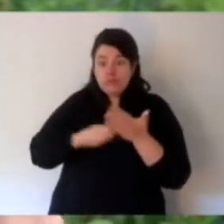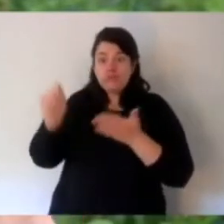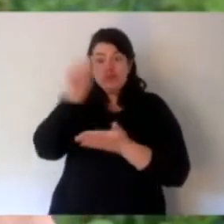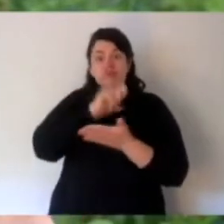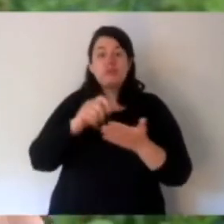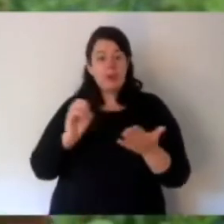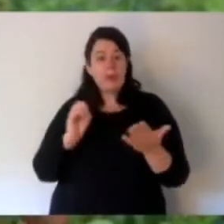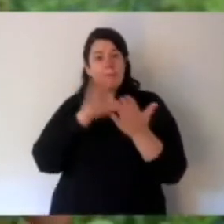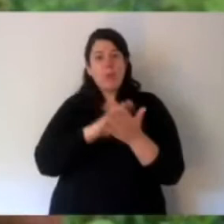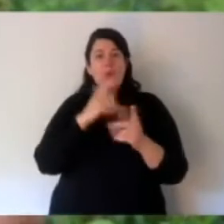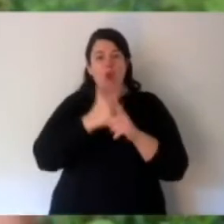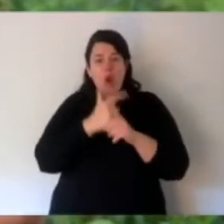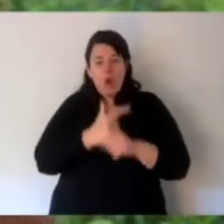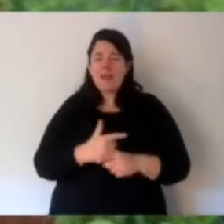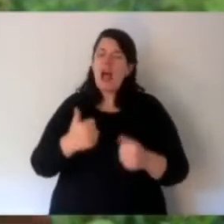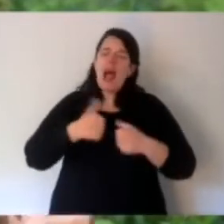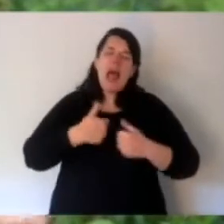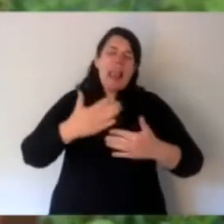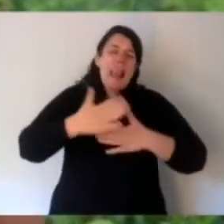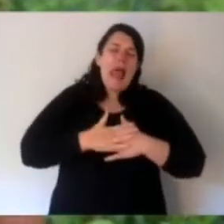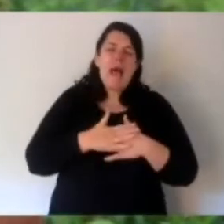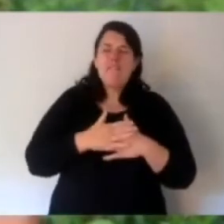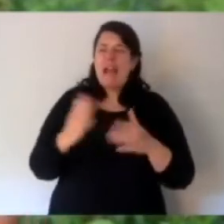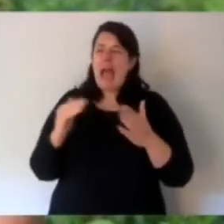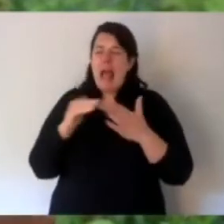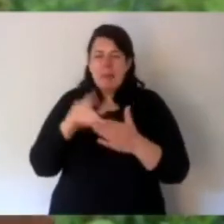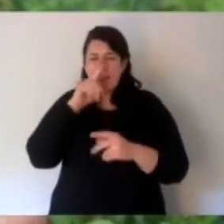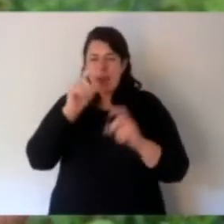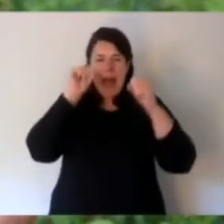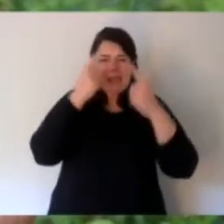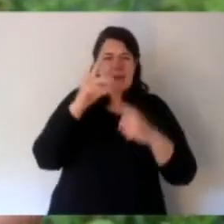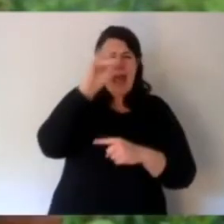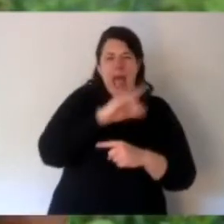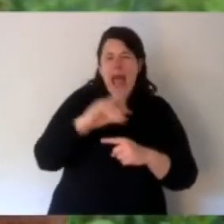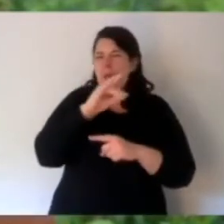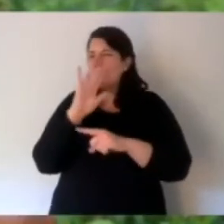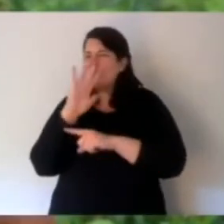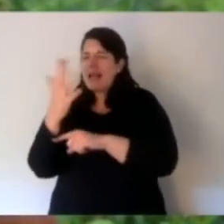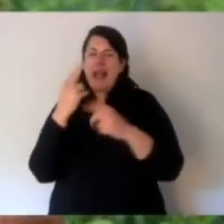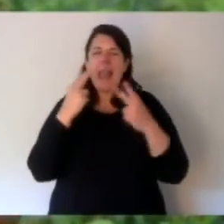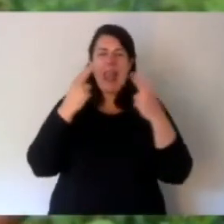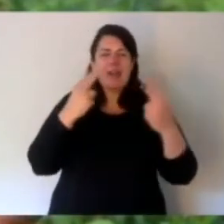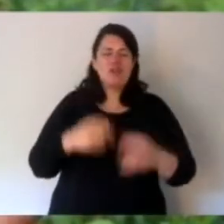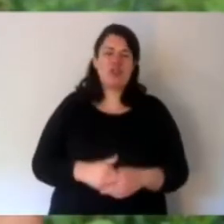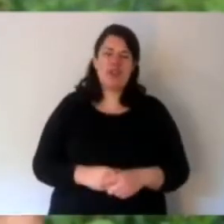the comments. This is what I do, connecting people with nature, and that can't stop.